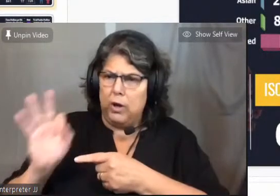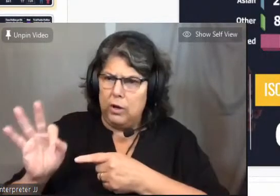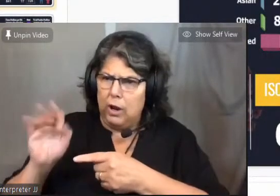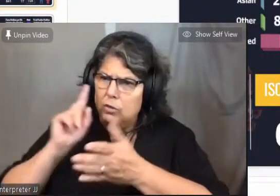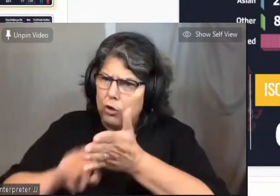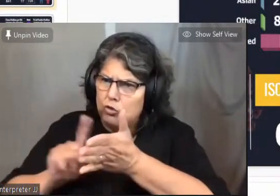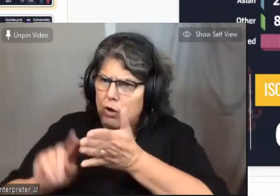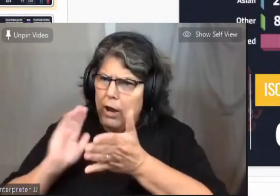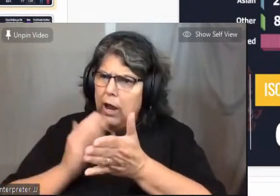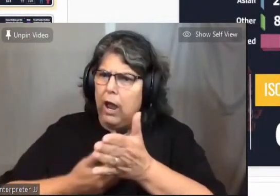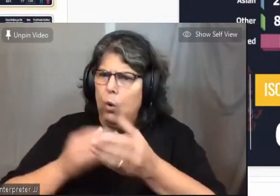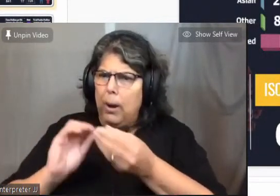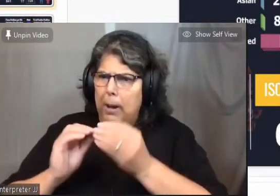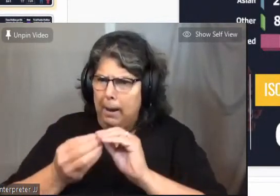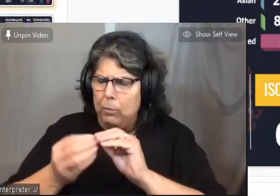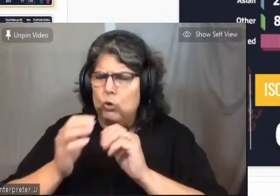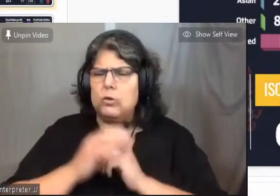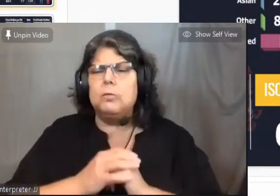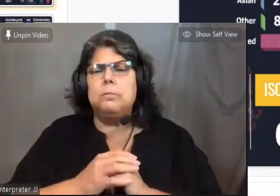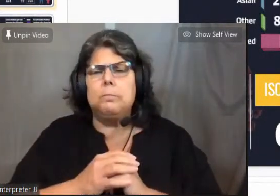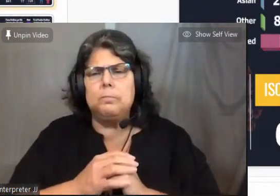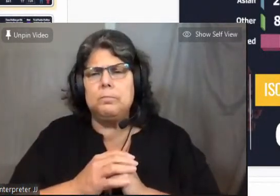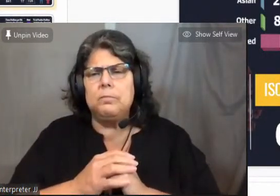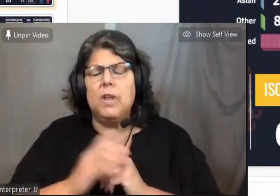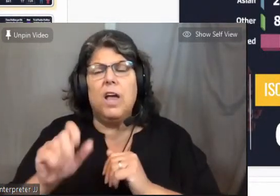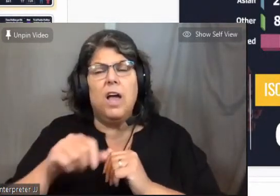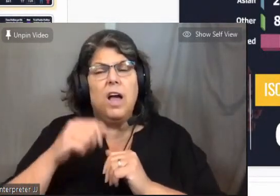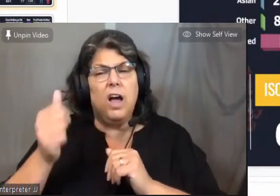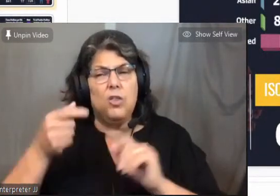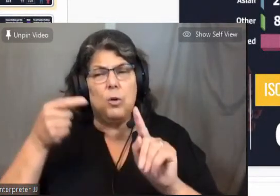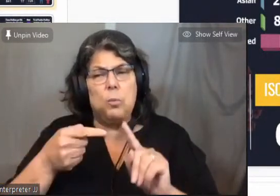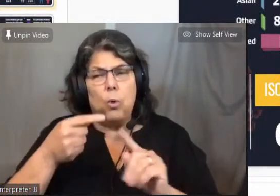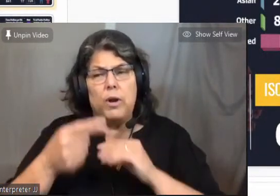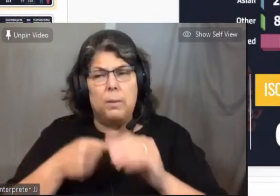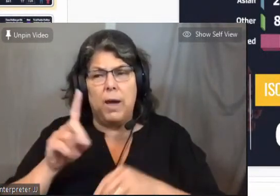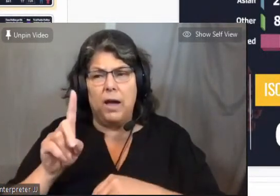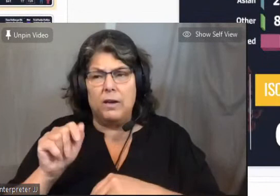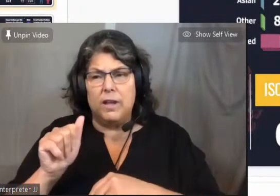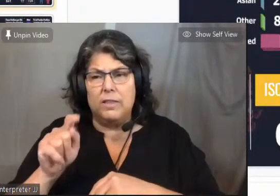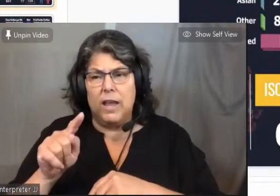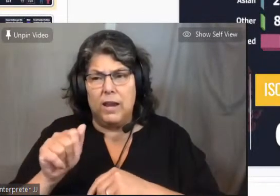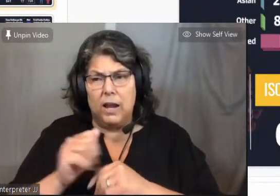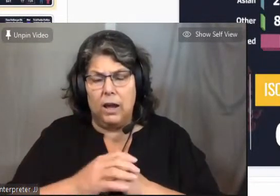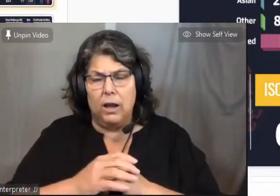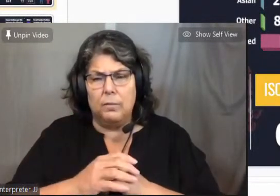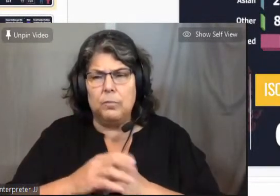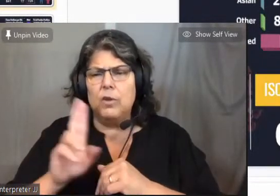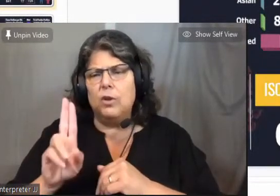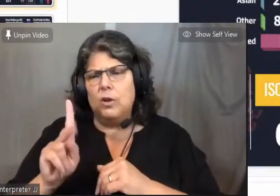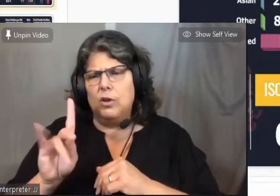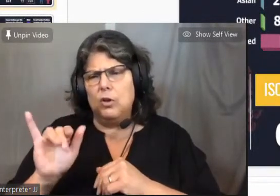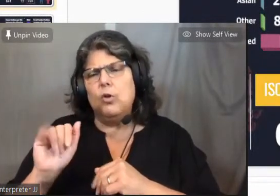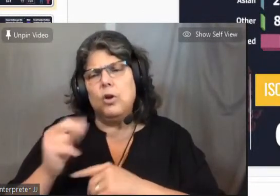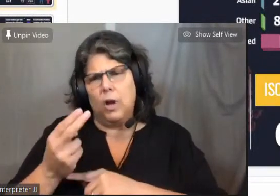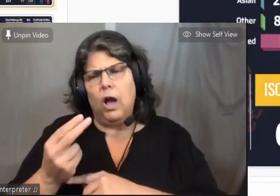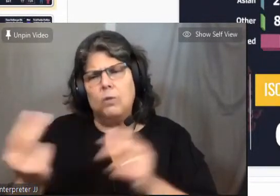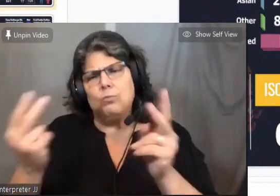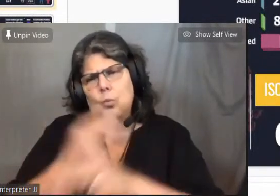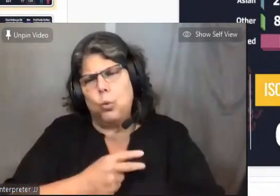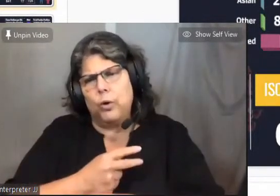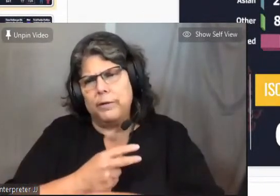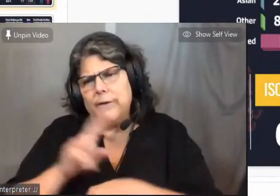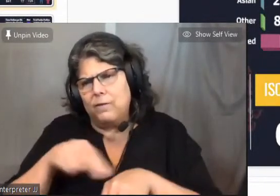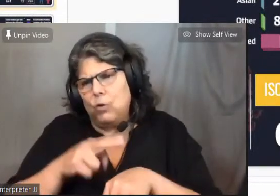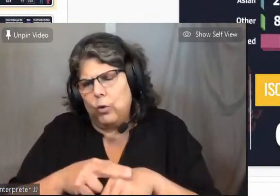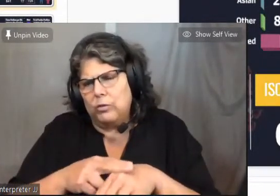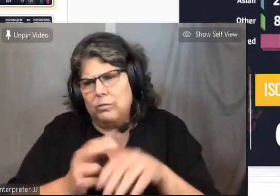I want to say something else about the data. You'll notice that Ukiah is, of course, the most heavily affected. We're the most